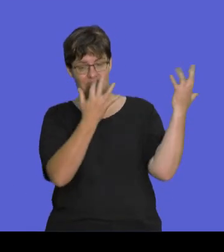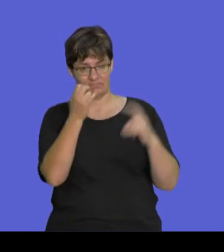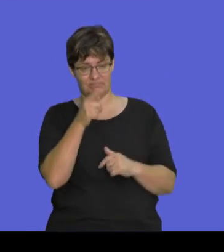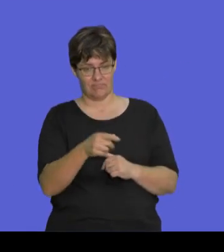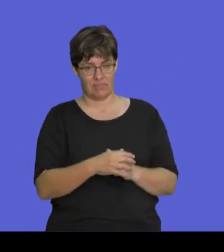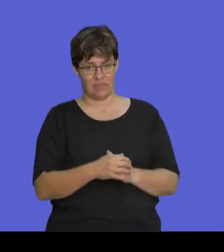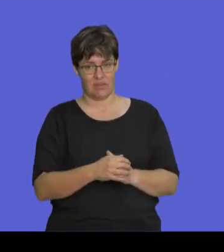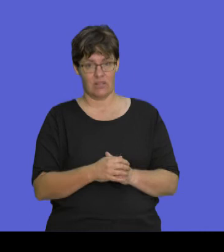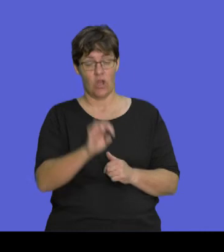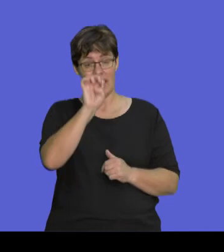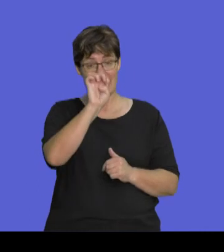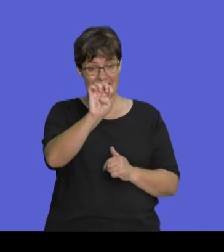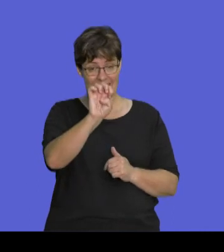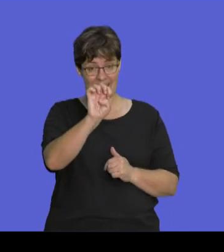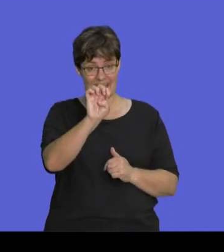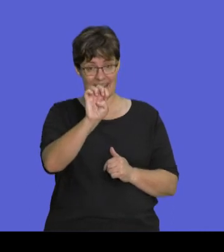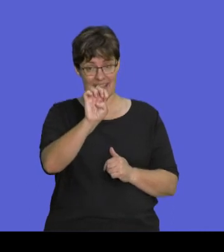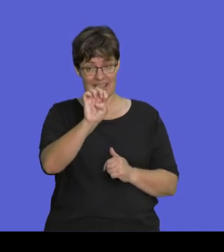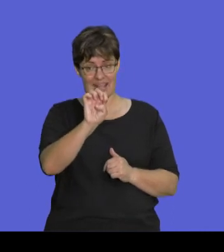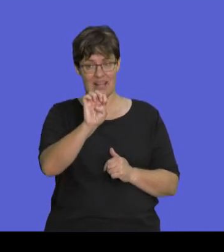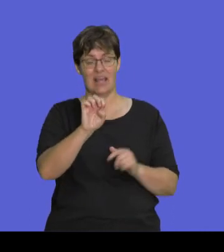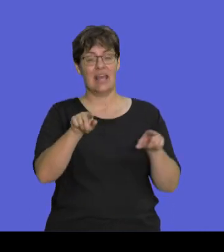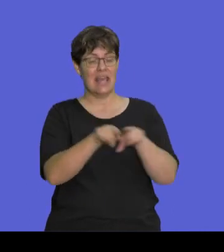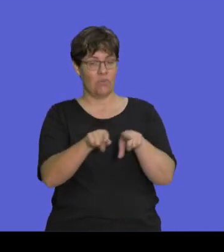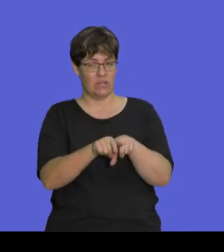our calculation. So our E is